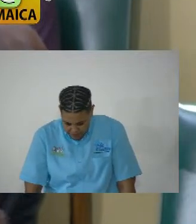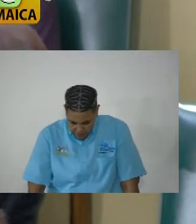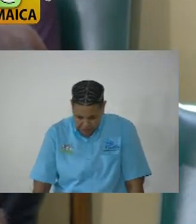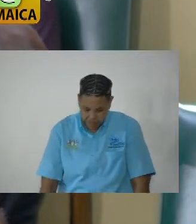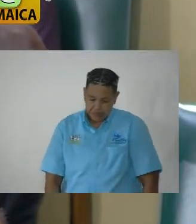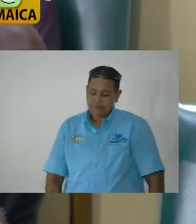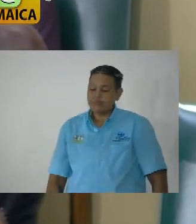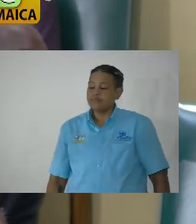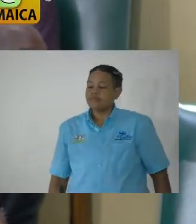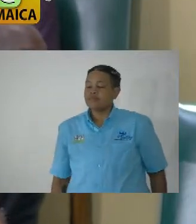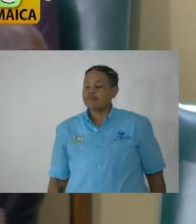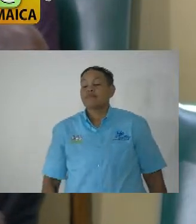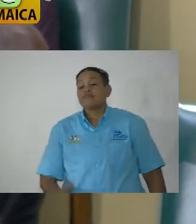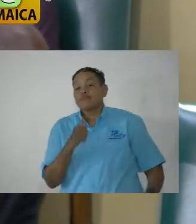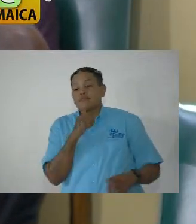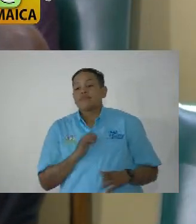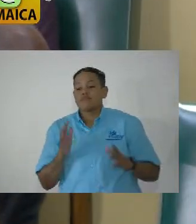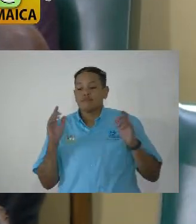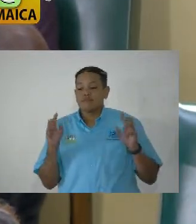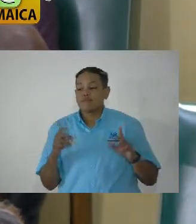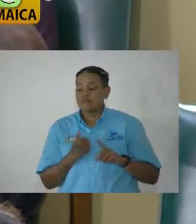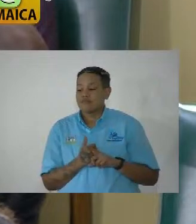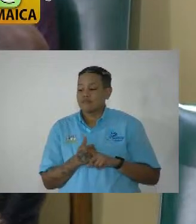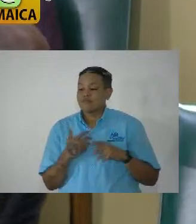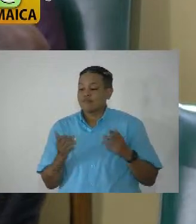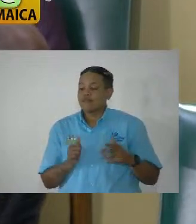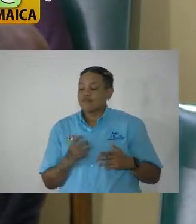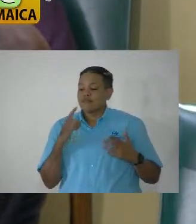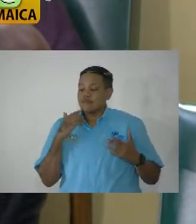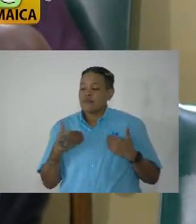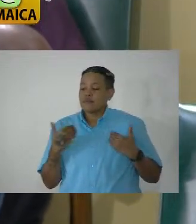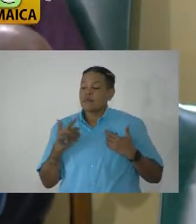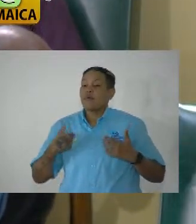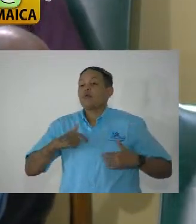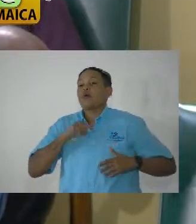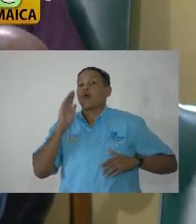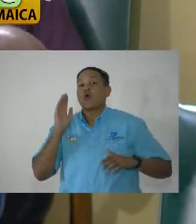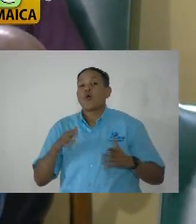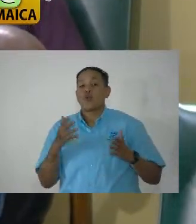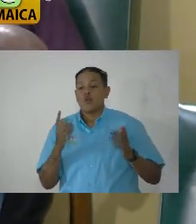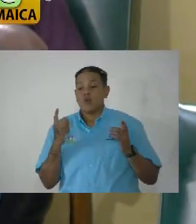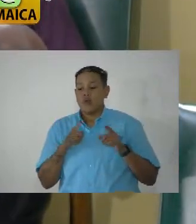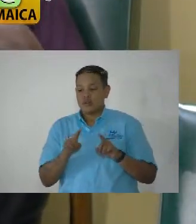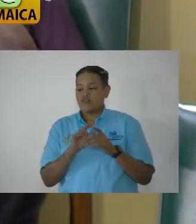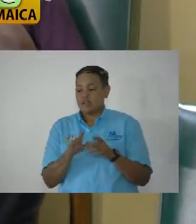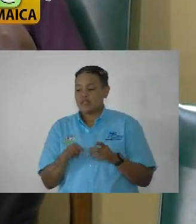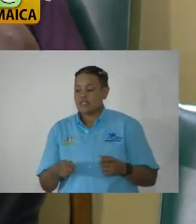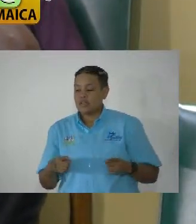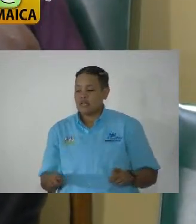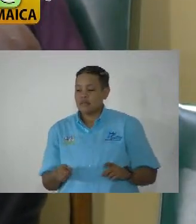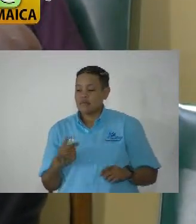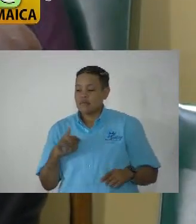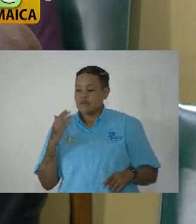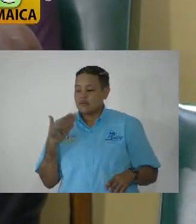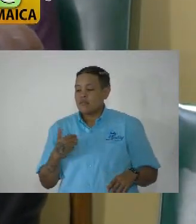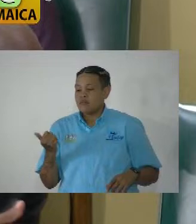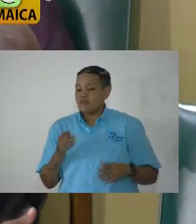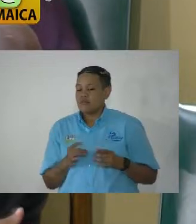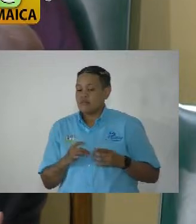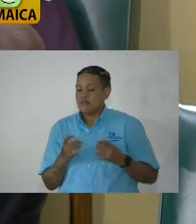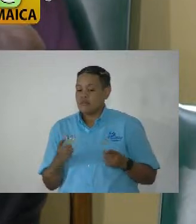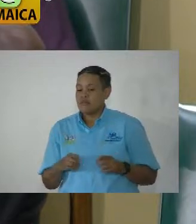And so, Madam Speaker, I am happy that we are all at one in this regard, and I invite other